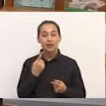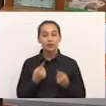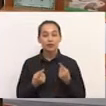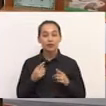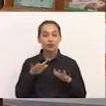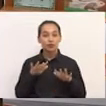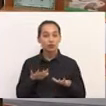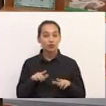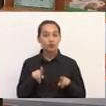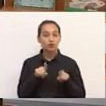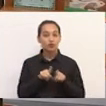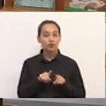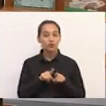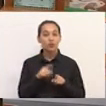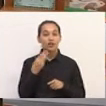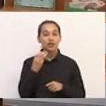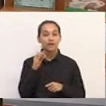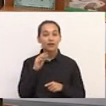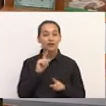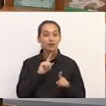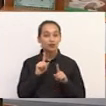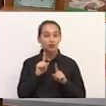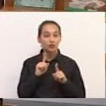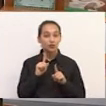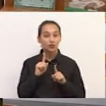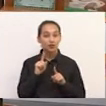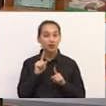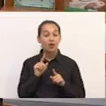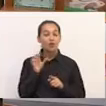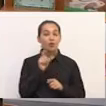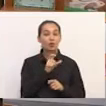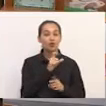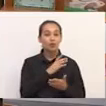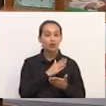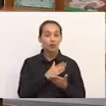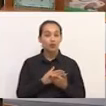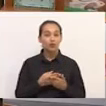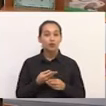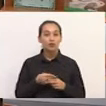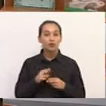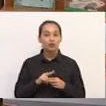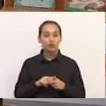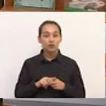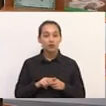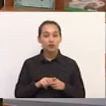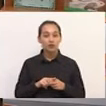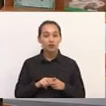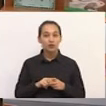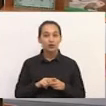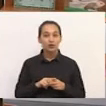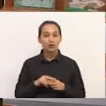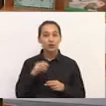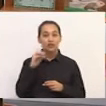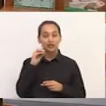hududlarida mana shu lahjada so'zlashadigan aholi bor ekan. Bular bizning ye